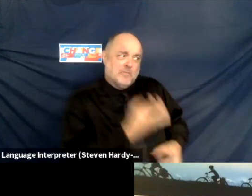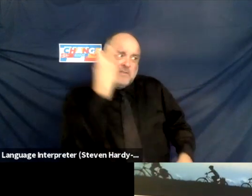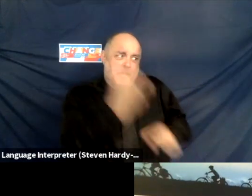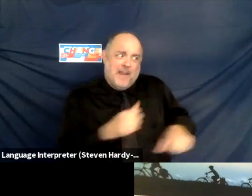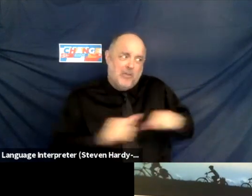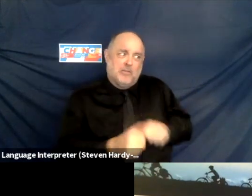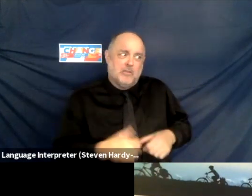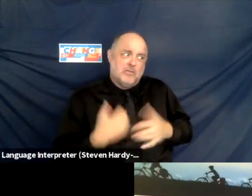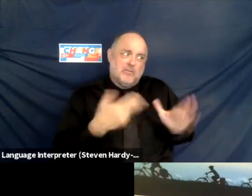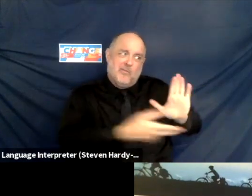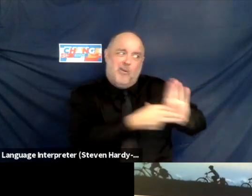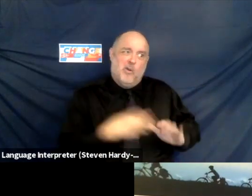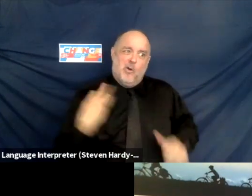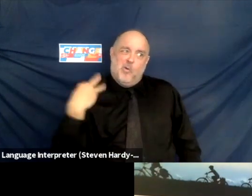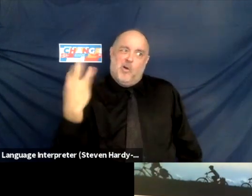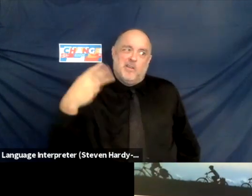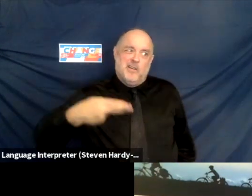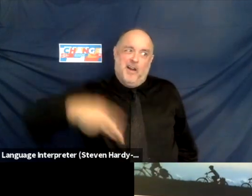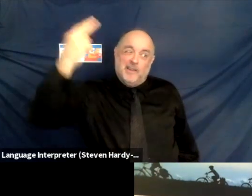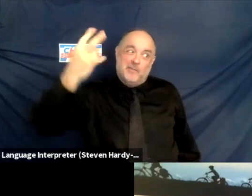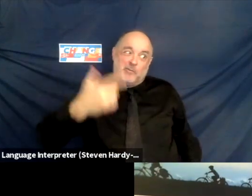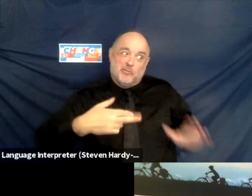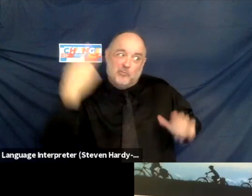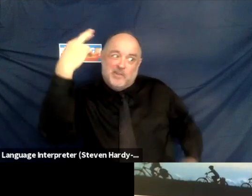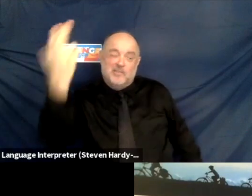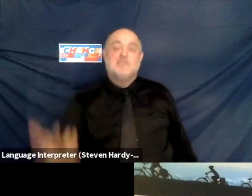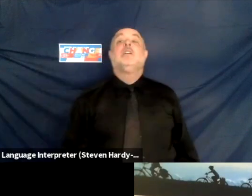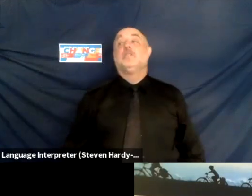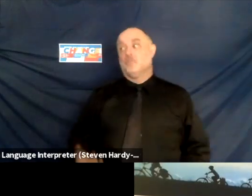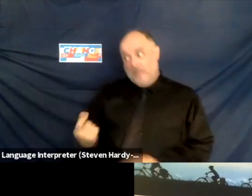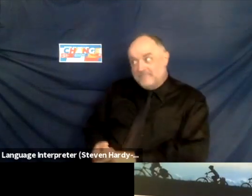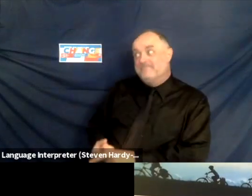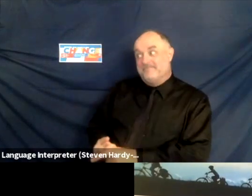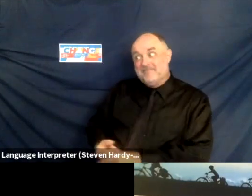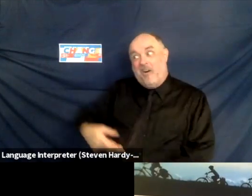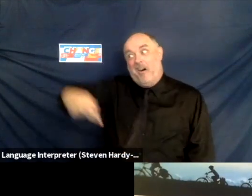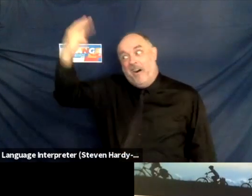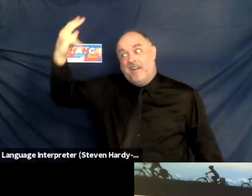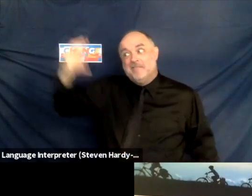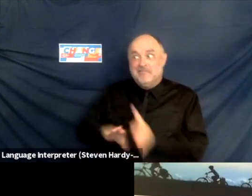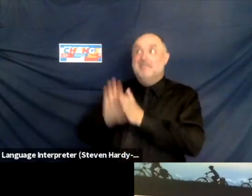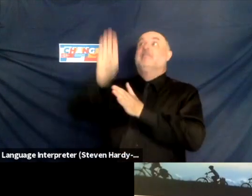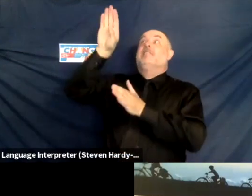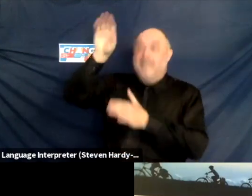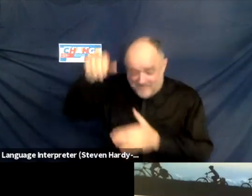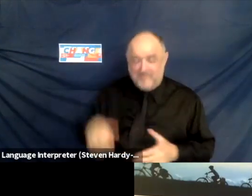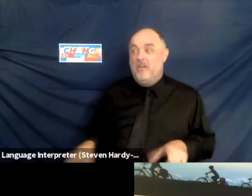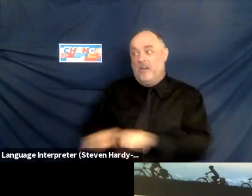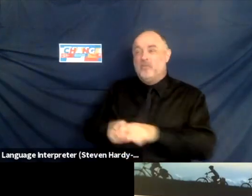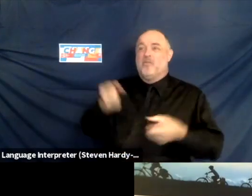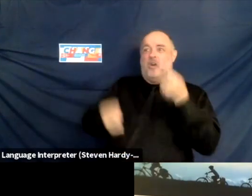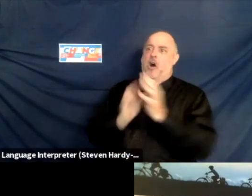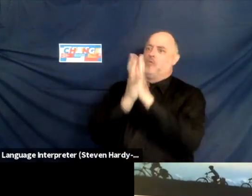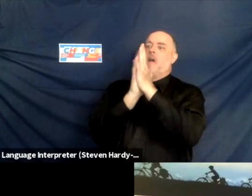reason. Some big hills. Yeah. All right. Well, yeah. So but also areas of high car congestion, as